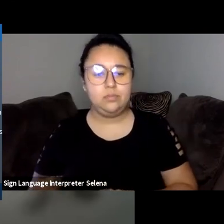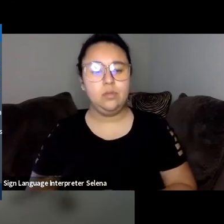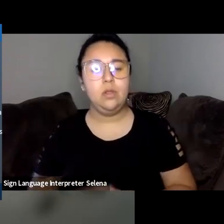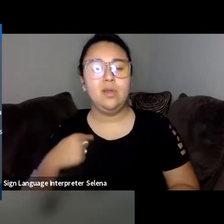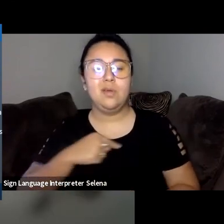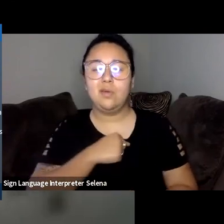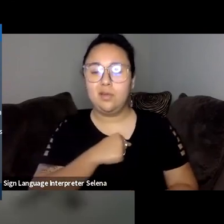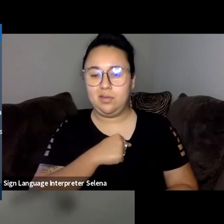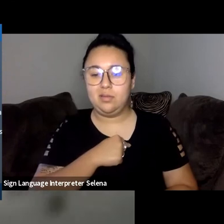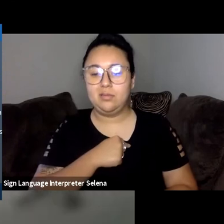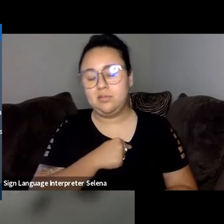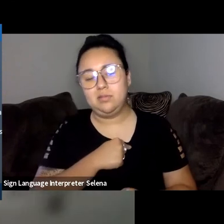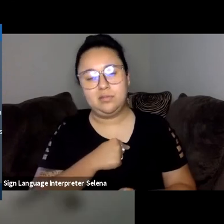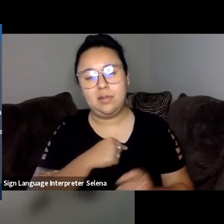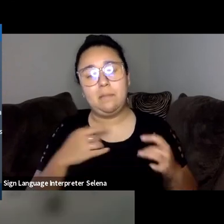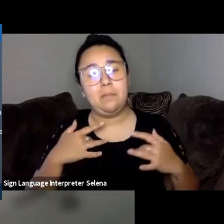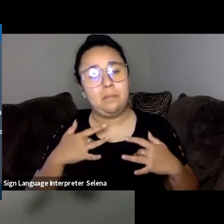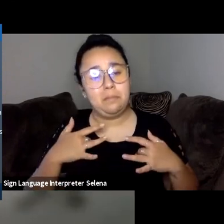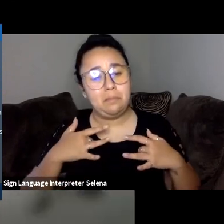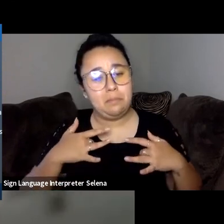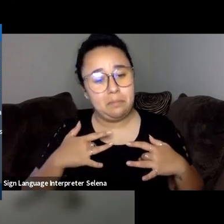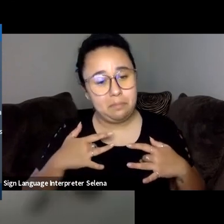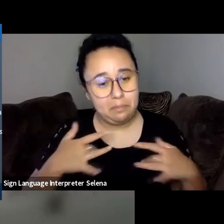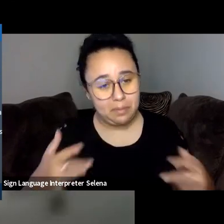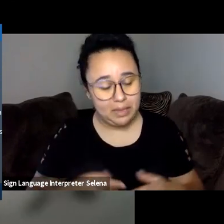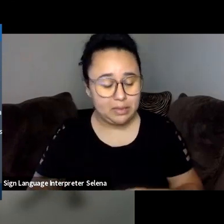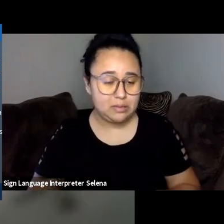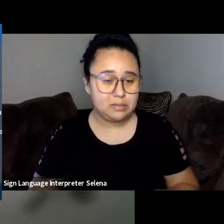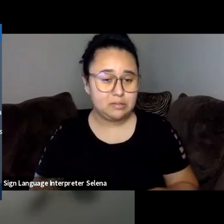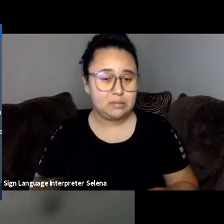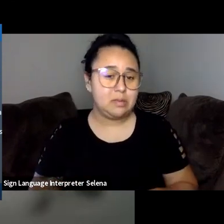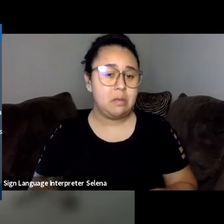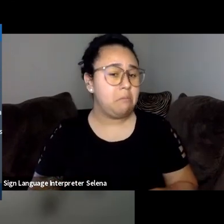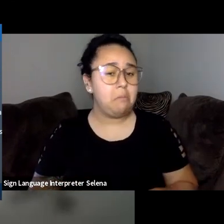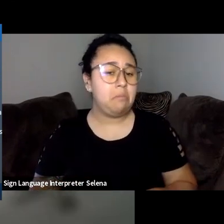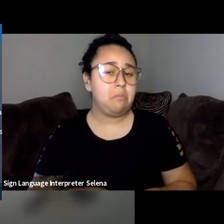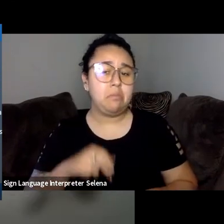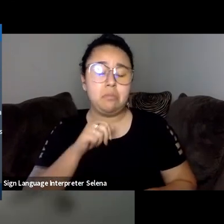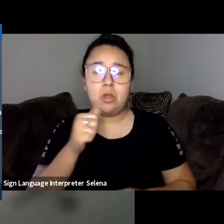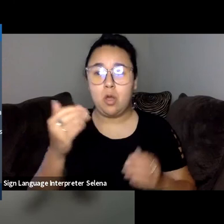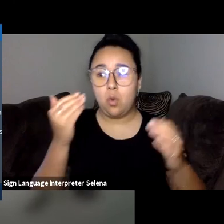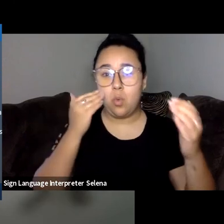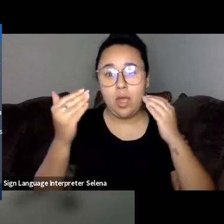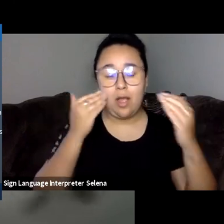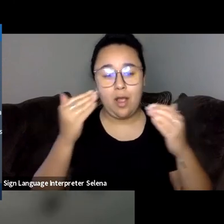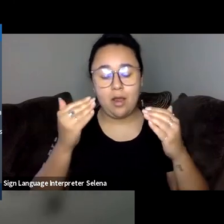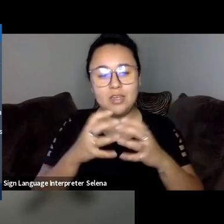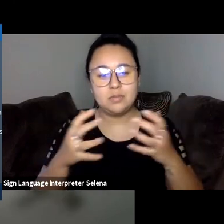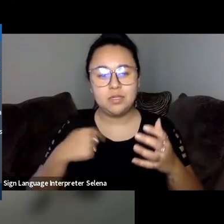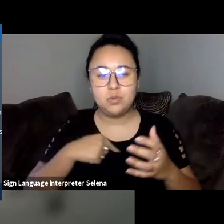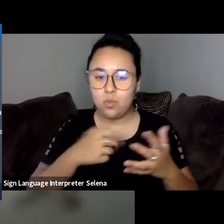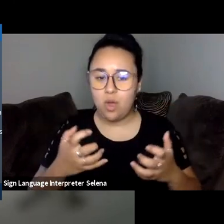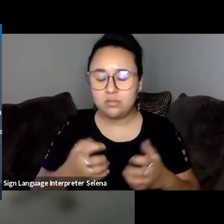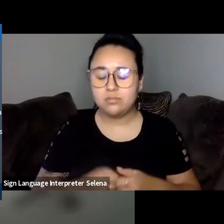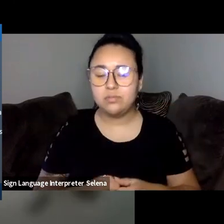oftentimes aren't as on our toes about this kind of stuff as we want to be, not through the fault of our own,